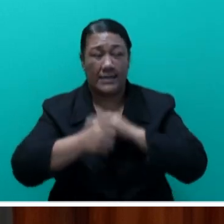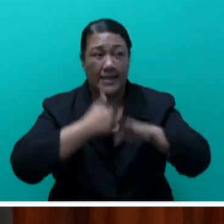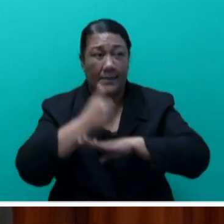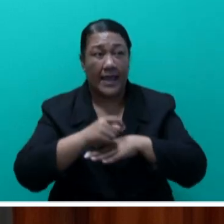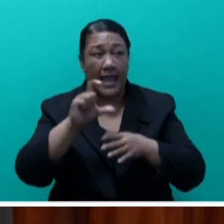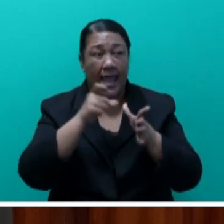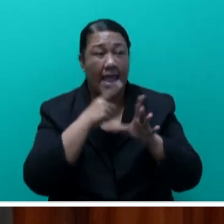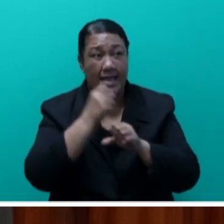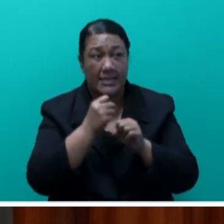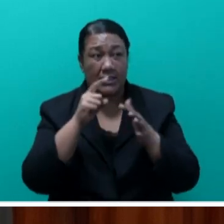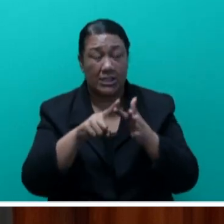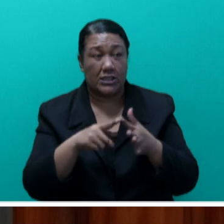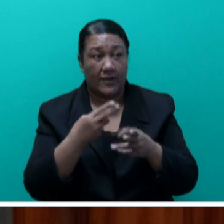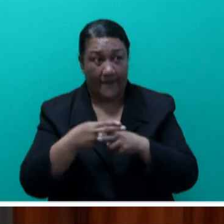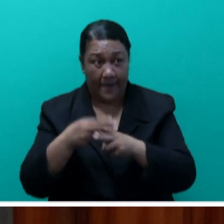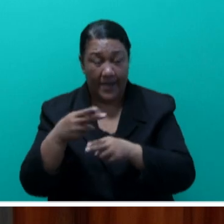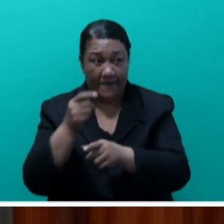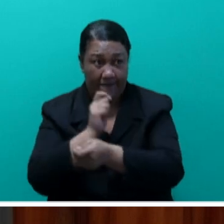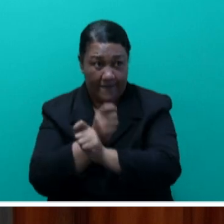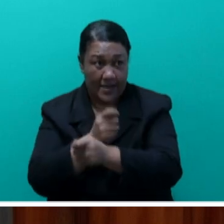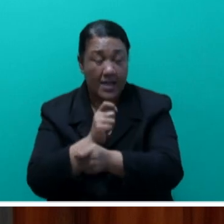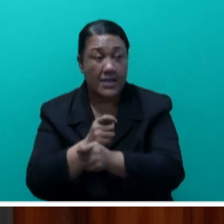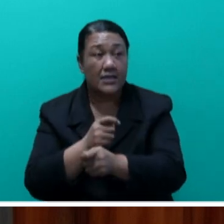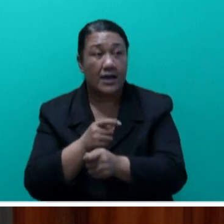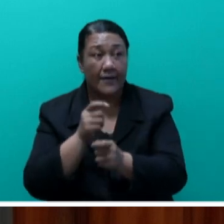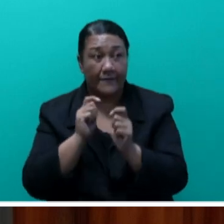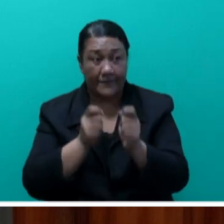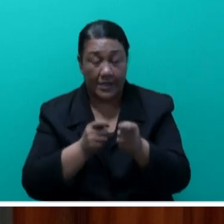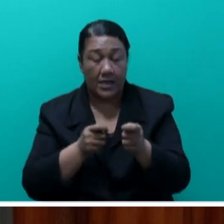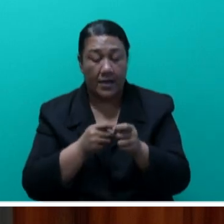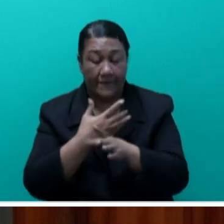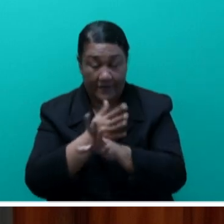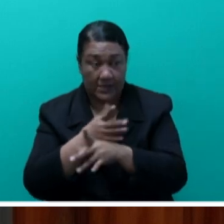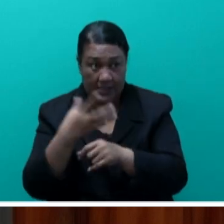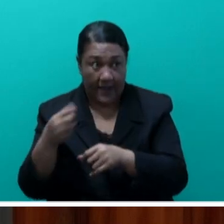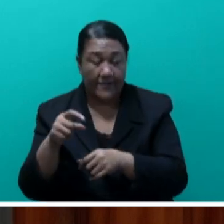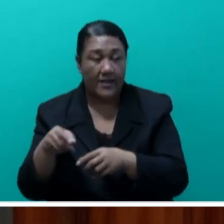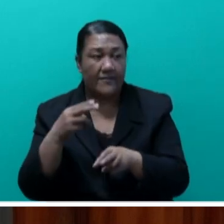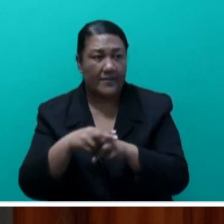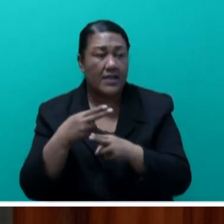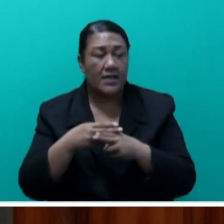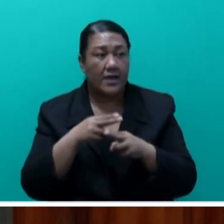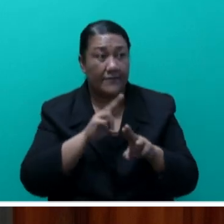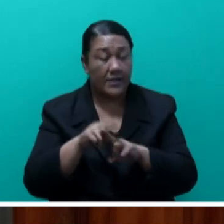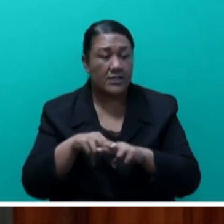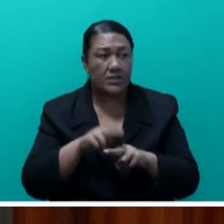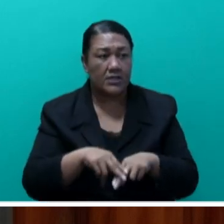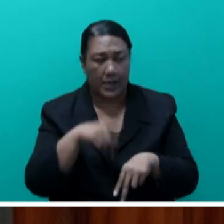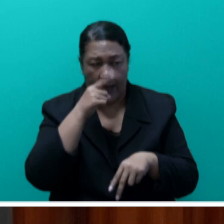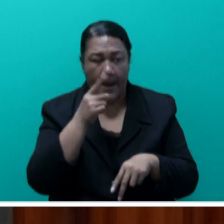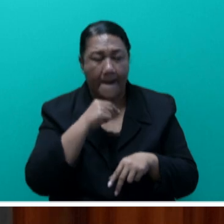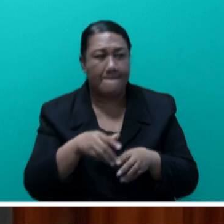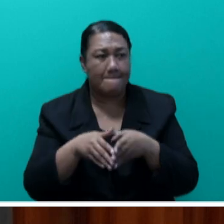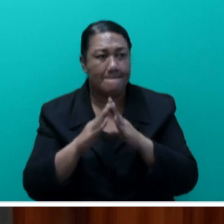in Fiji include the threat of diseases that vary among candidate fish species. Fiji's geographical position, being